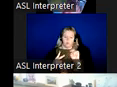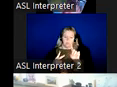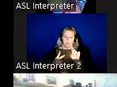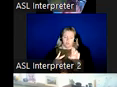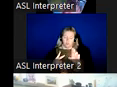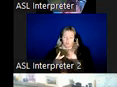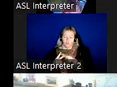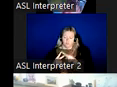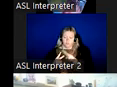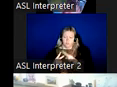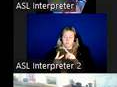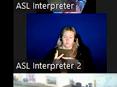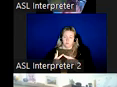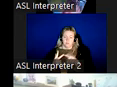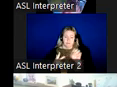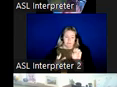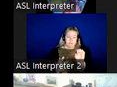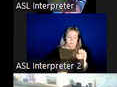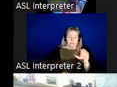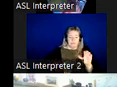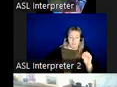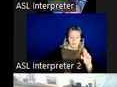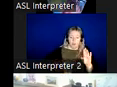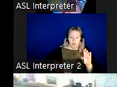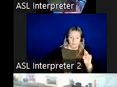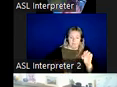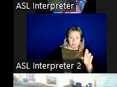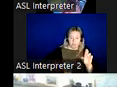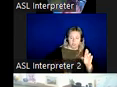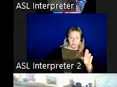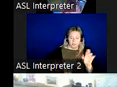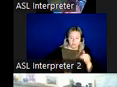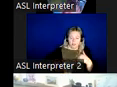Let's see. And in Eastern, Carbonear. I know Carbonear has some.